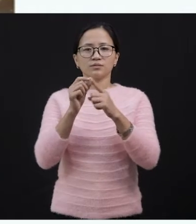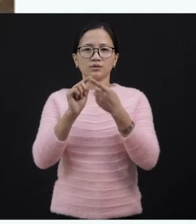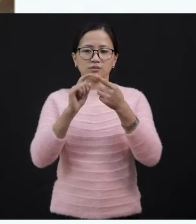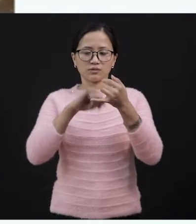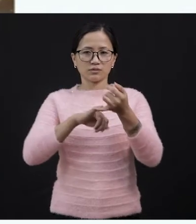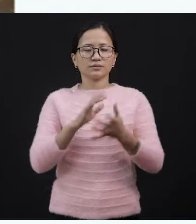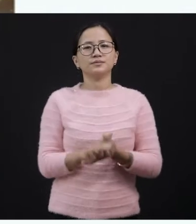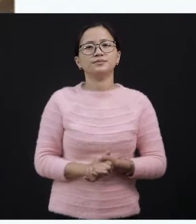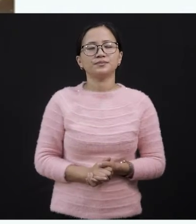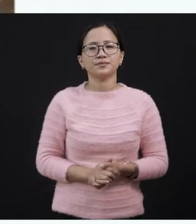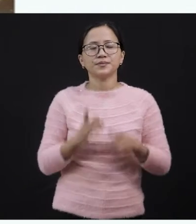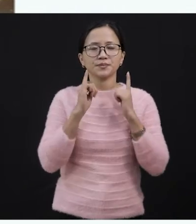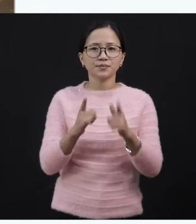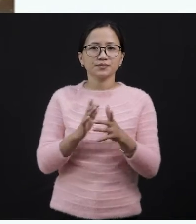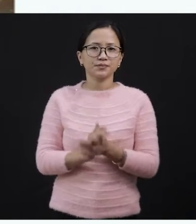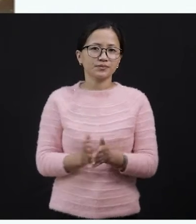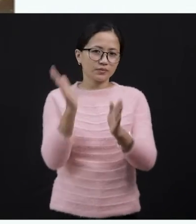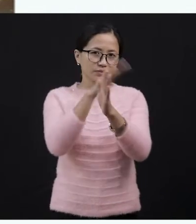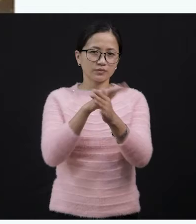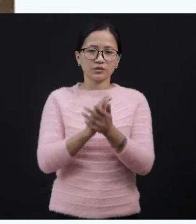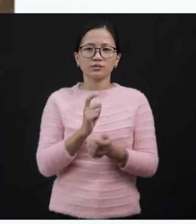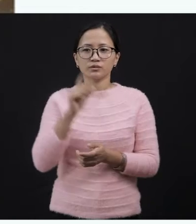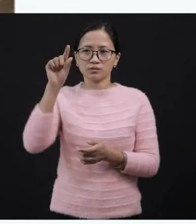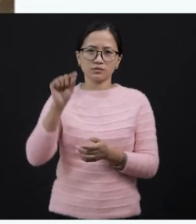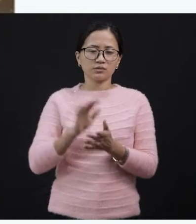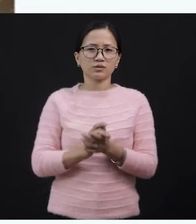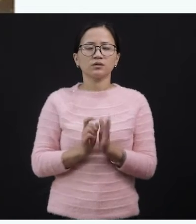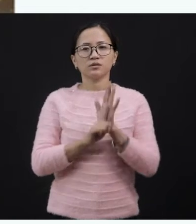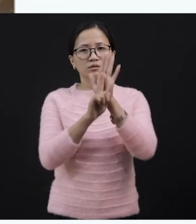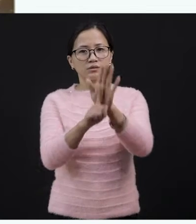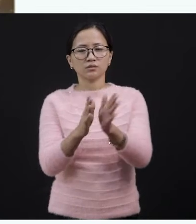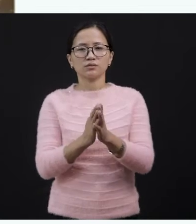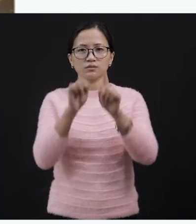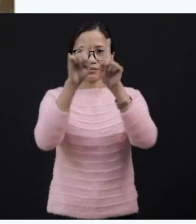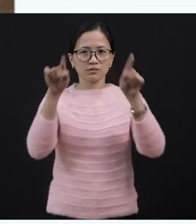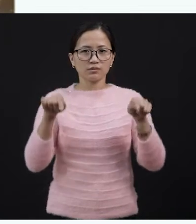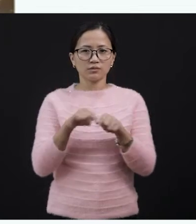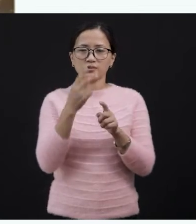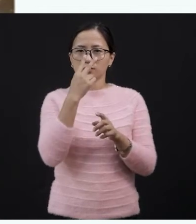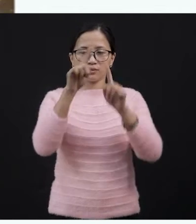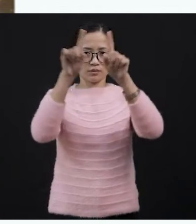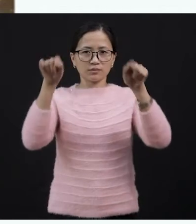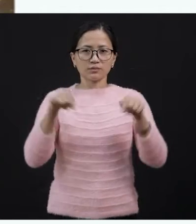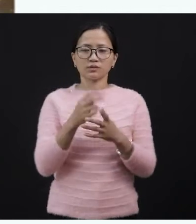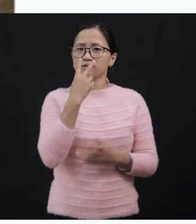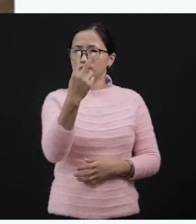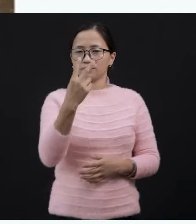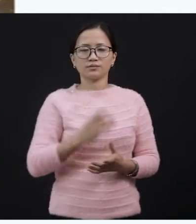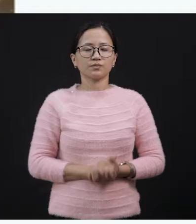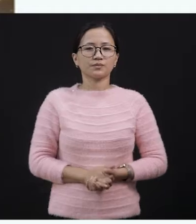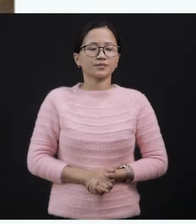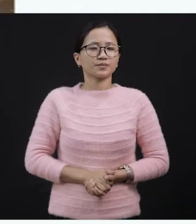Okay, eclipses. But before we do that, I want to show you this picture. You can have a look.